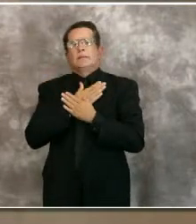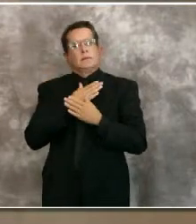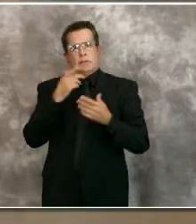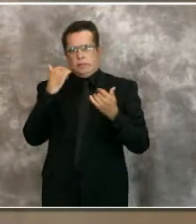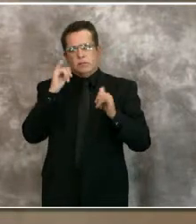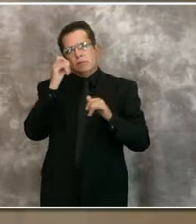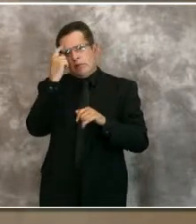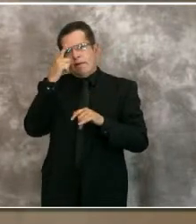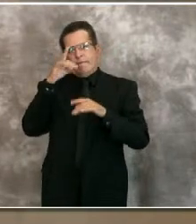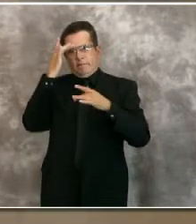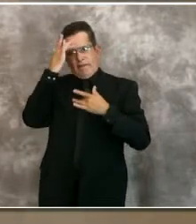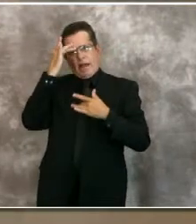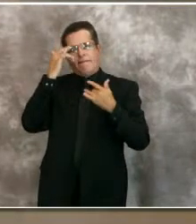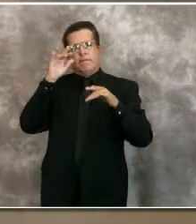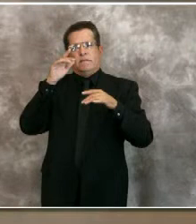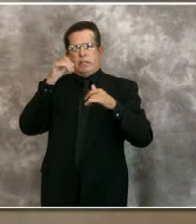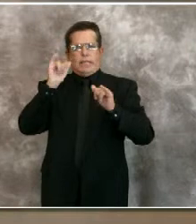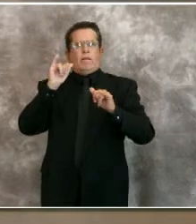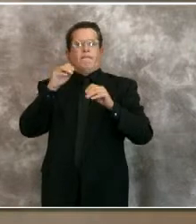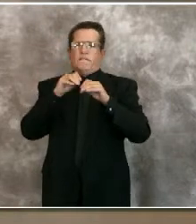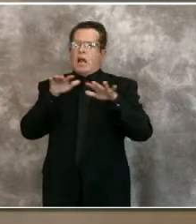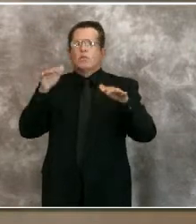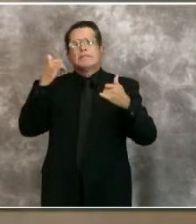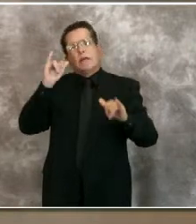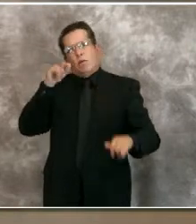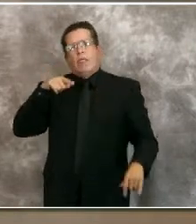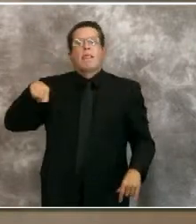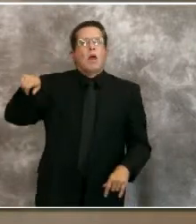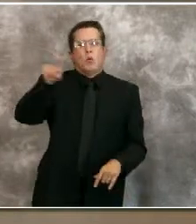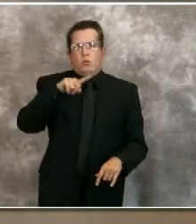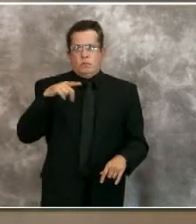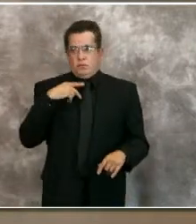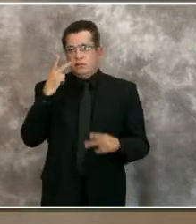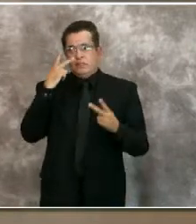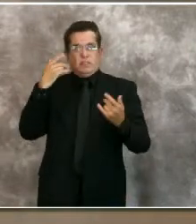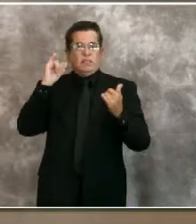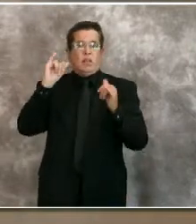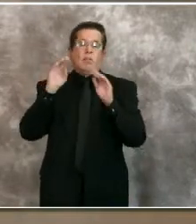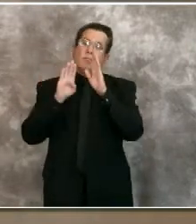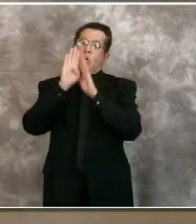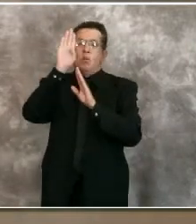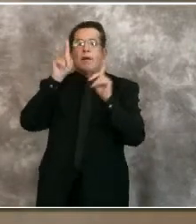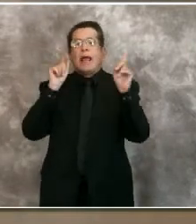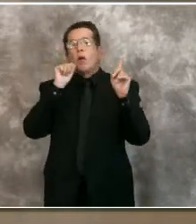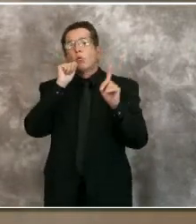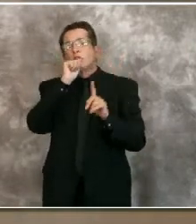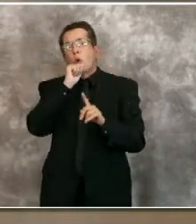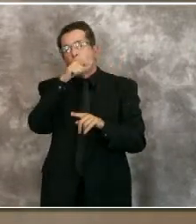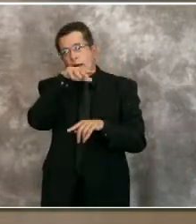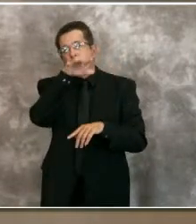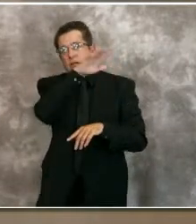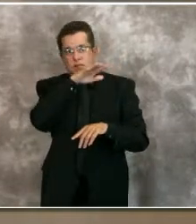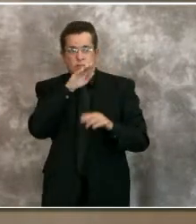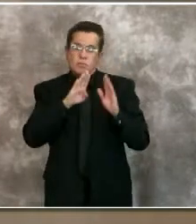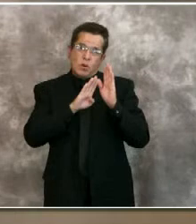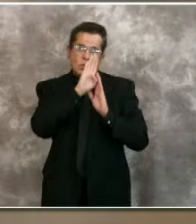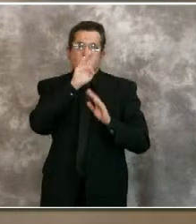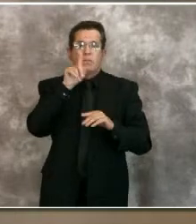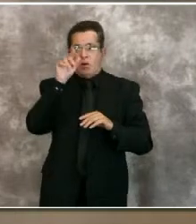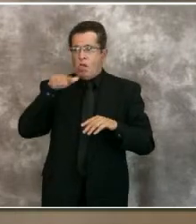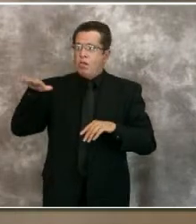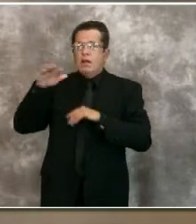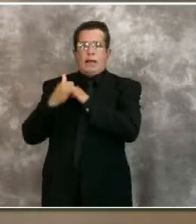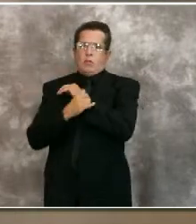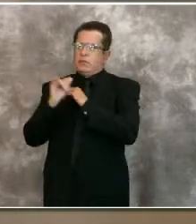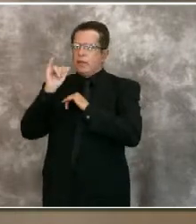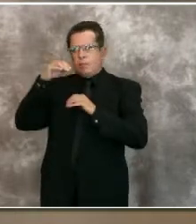still out there, and we are seeing increasing numbers of cases in places like Arizona and across other parts of the country, and